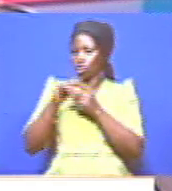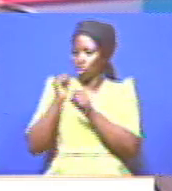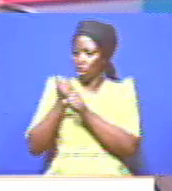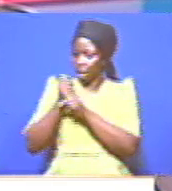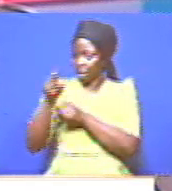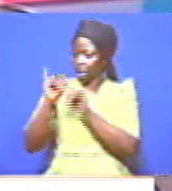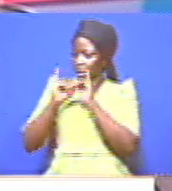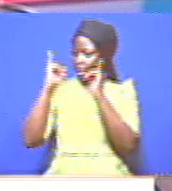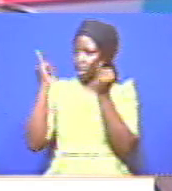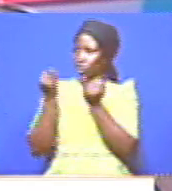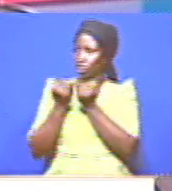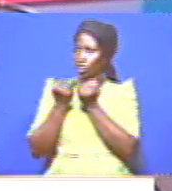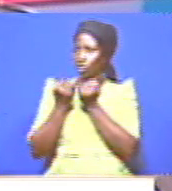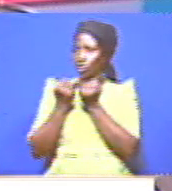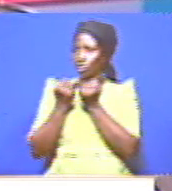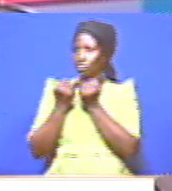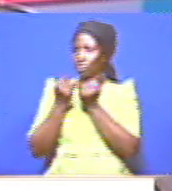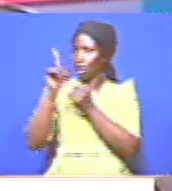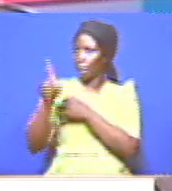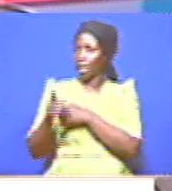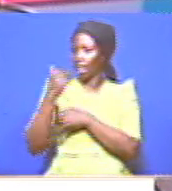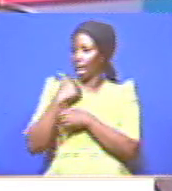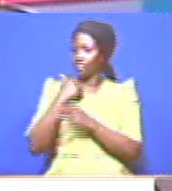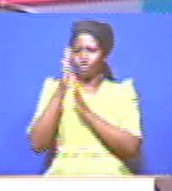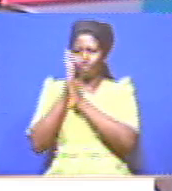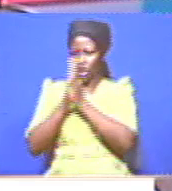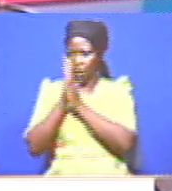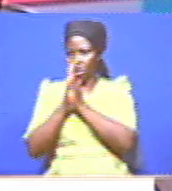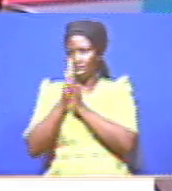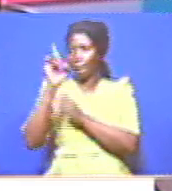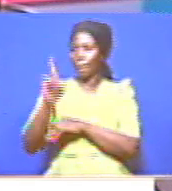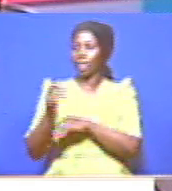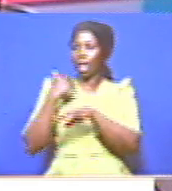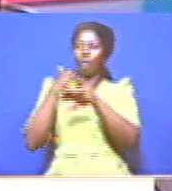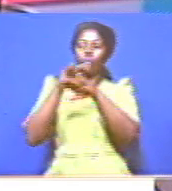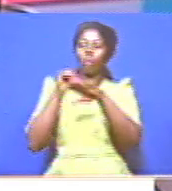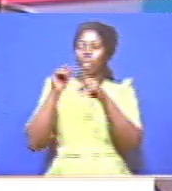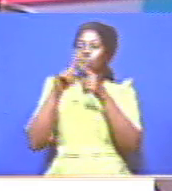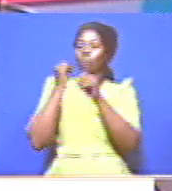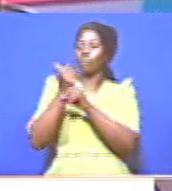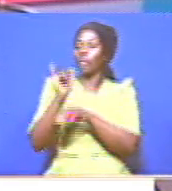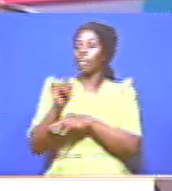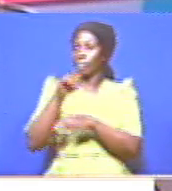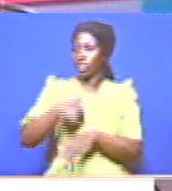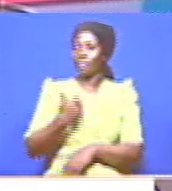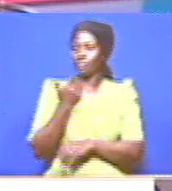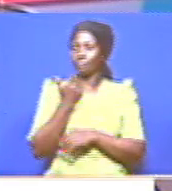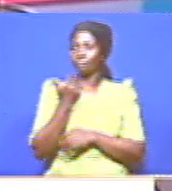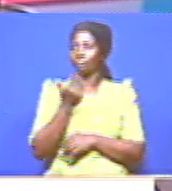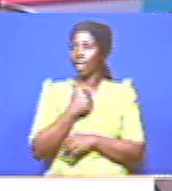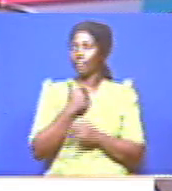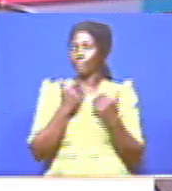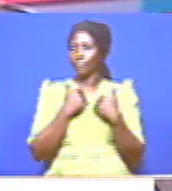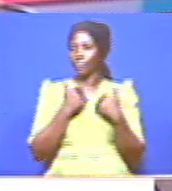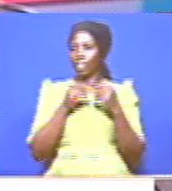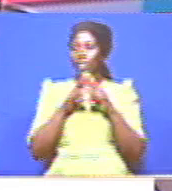institutions, you must have the drive, and you must mm-hmm. have actually the calling to do that. Mm-hmm. I have a